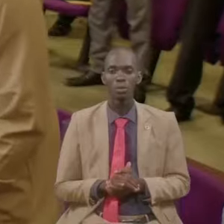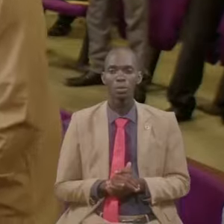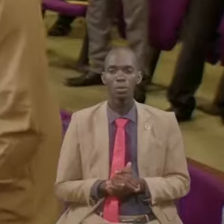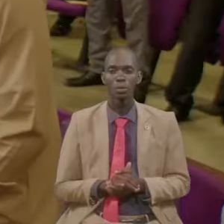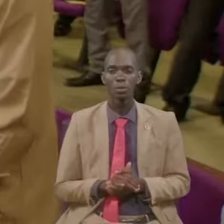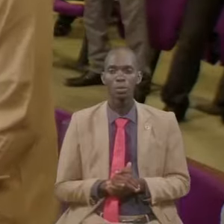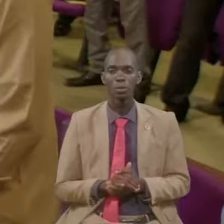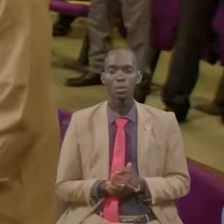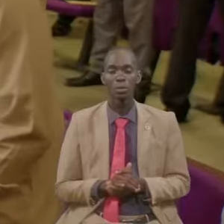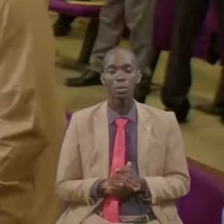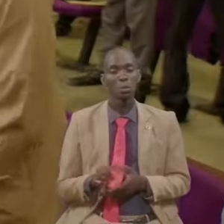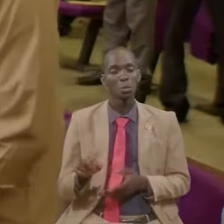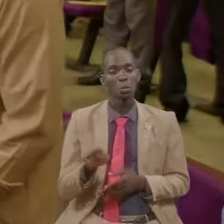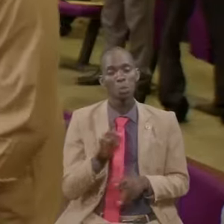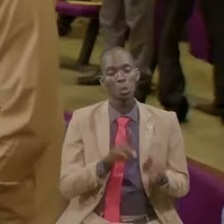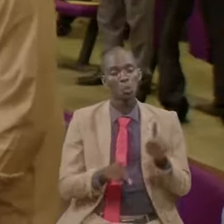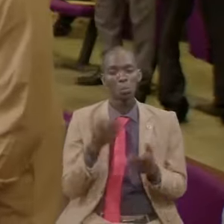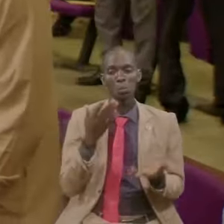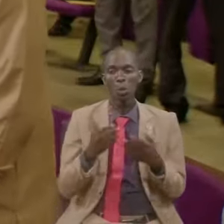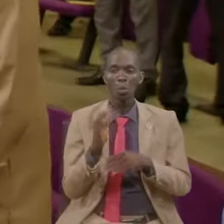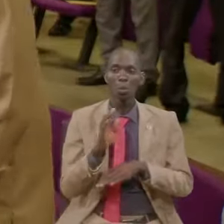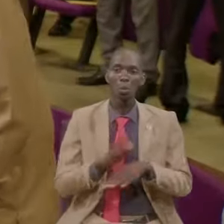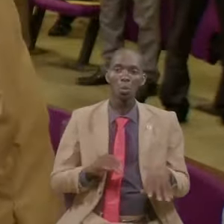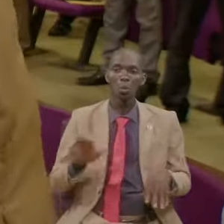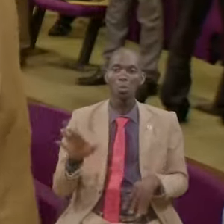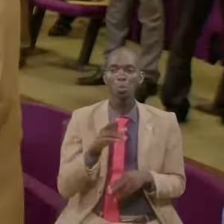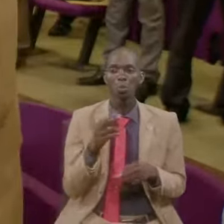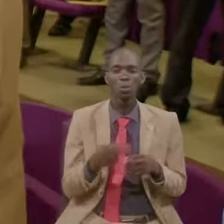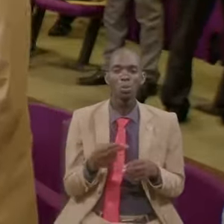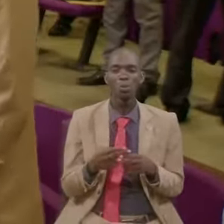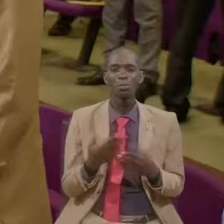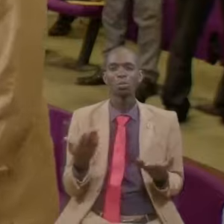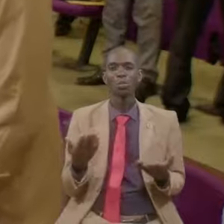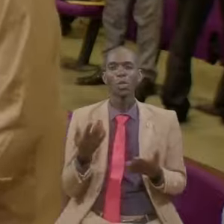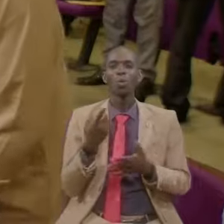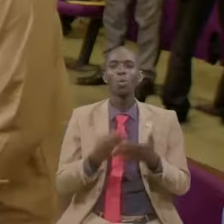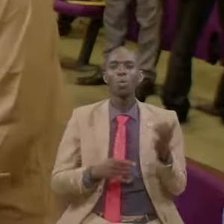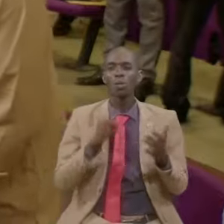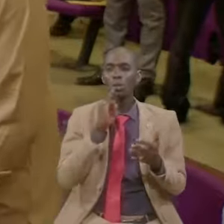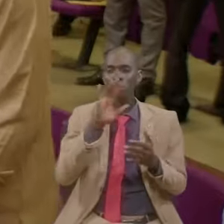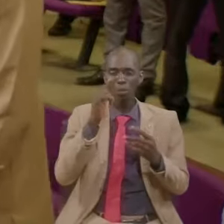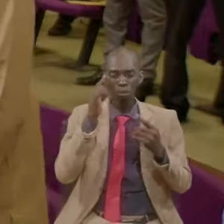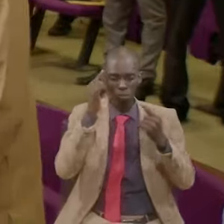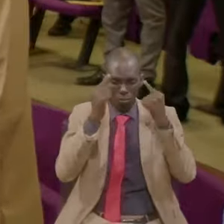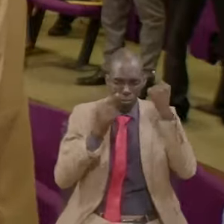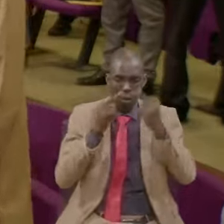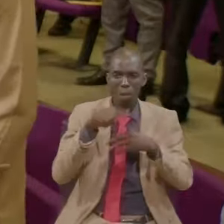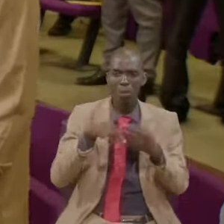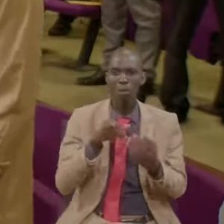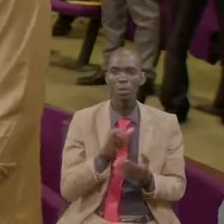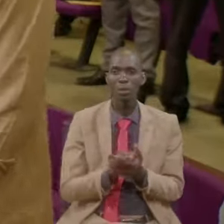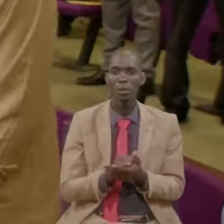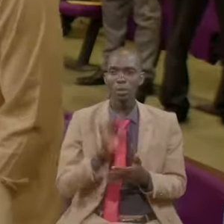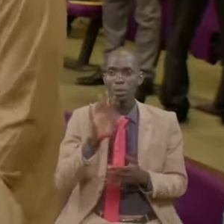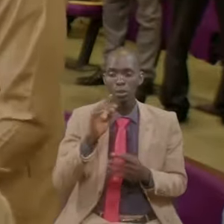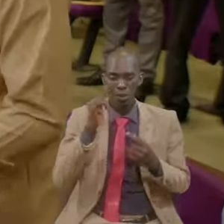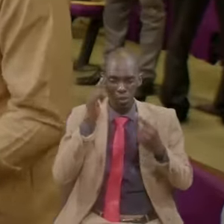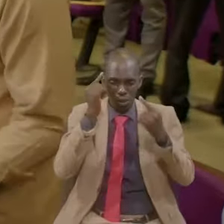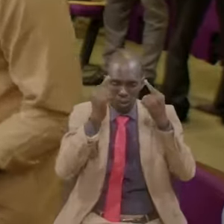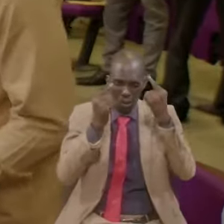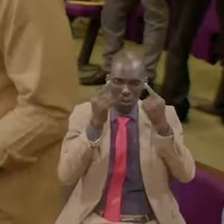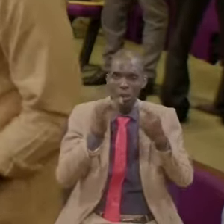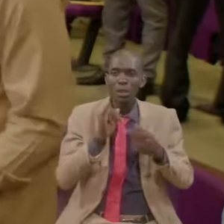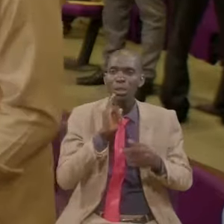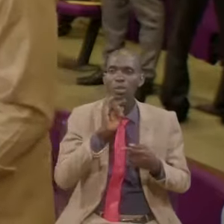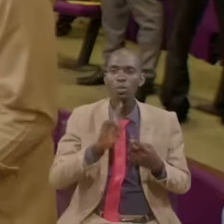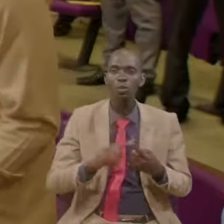They might call you names. What's your concern about that? Your concern is to